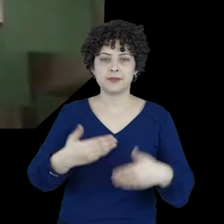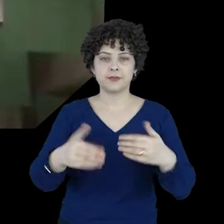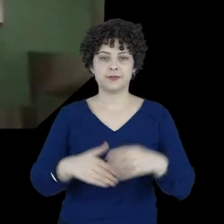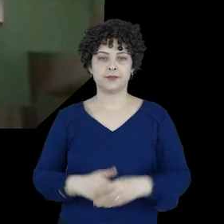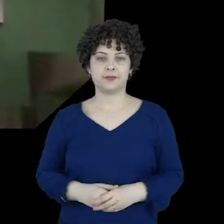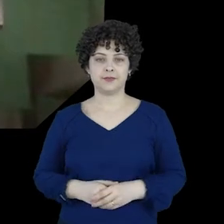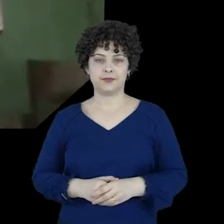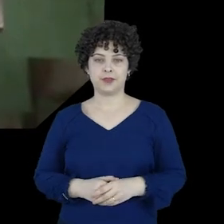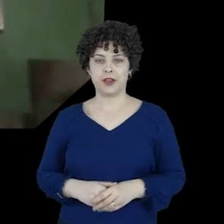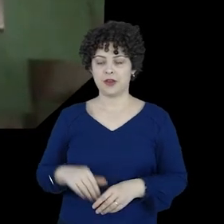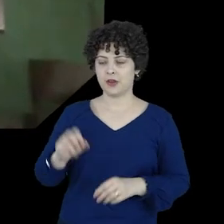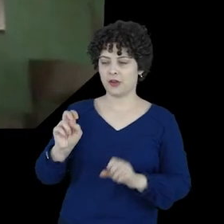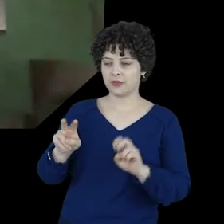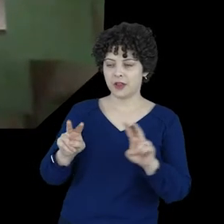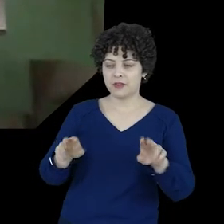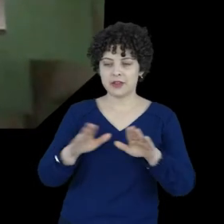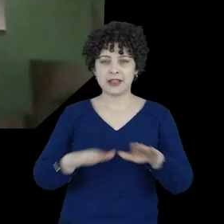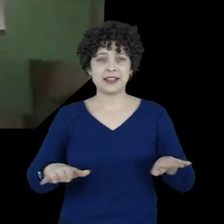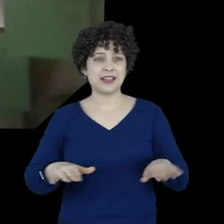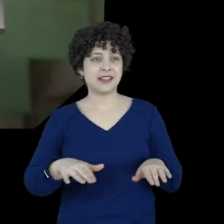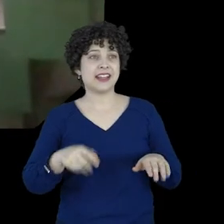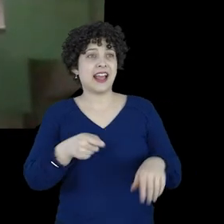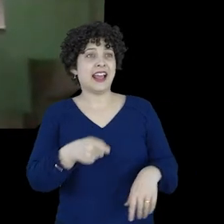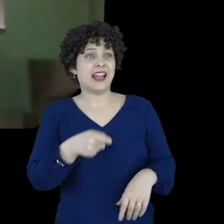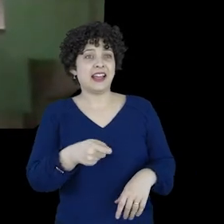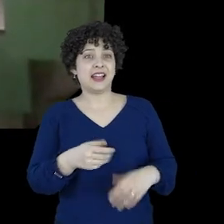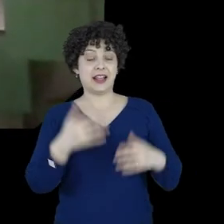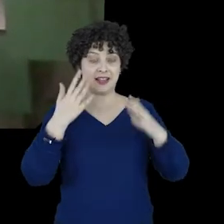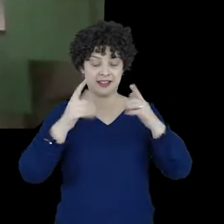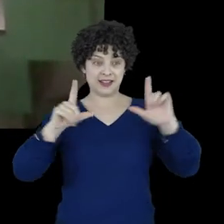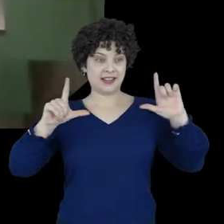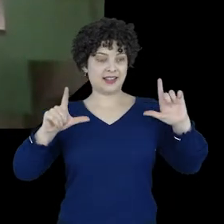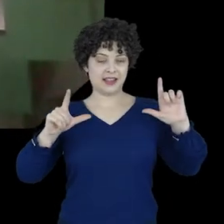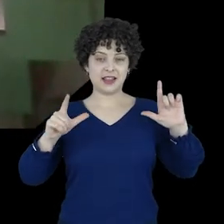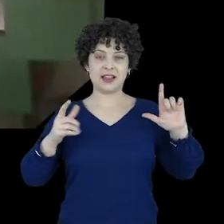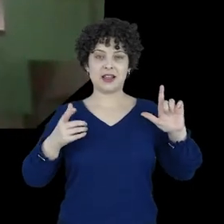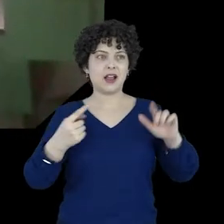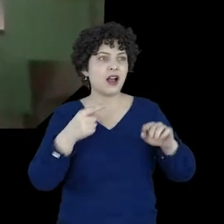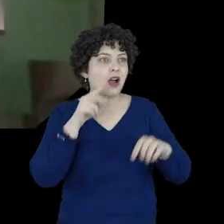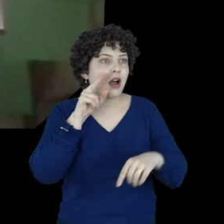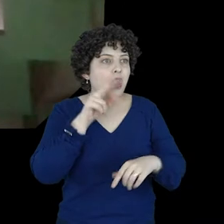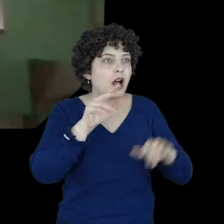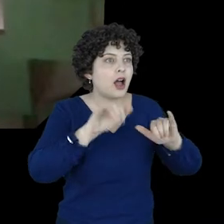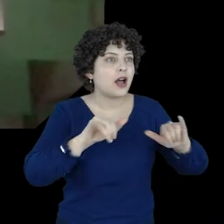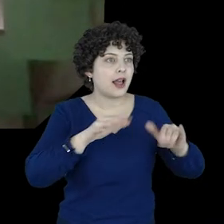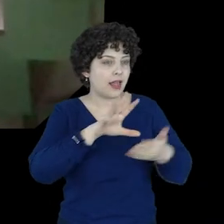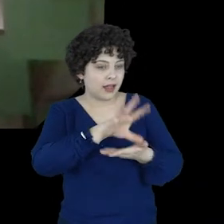So when I see children making demands on their parents because they have seen an advert and